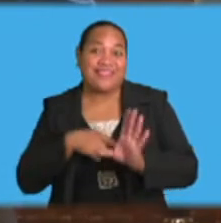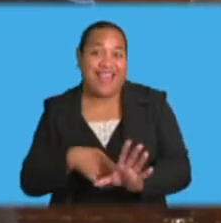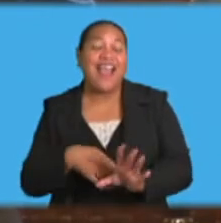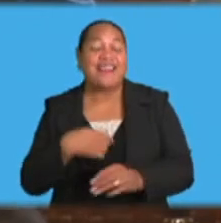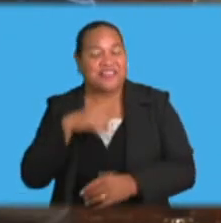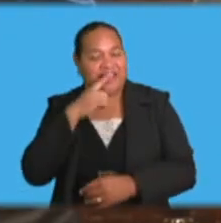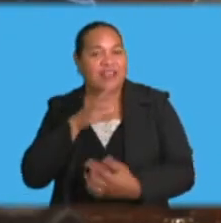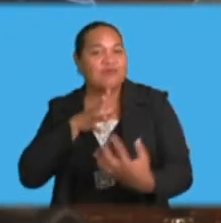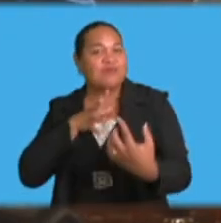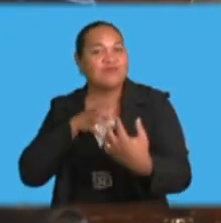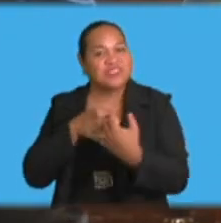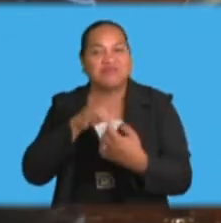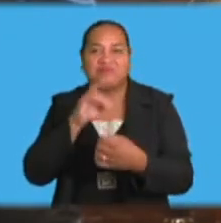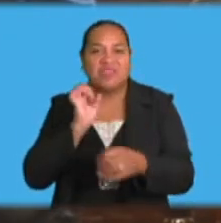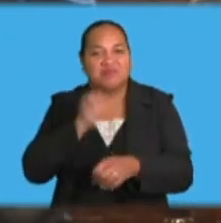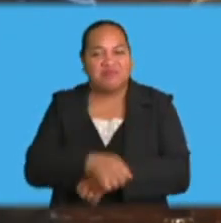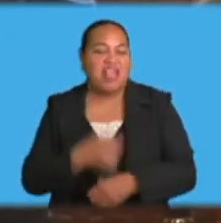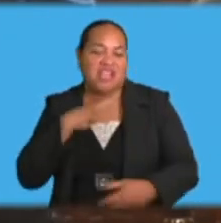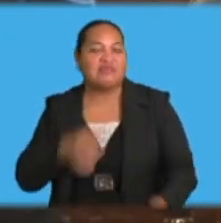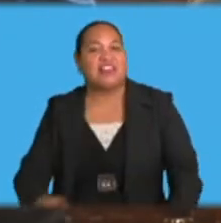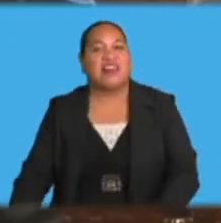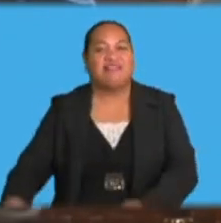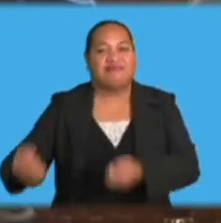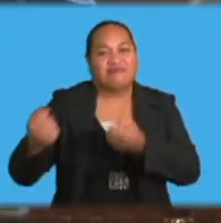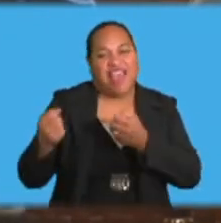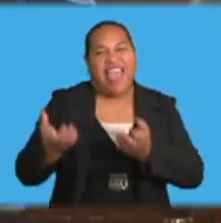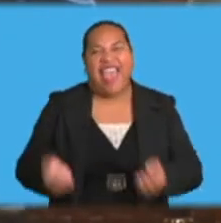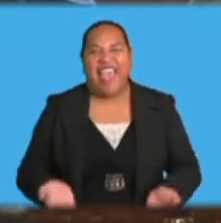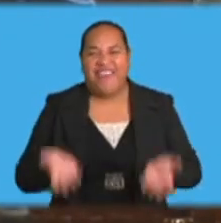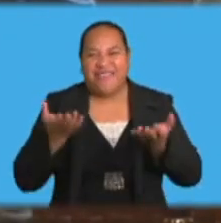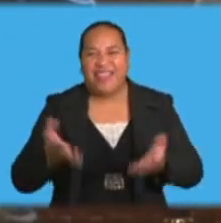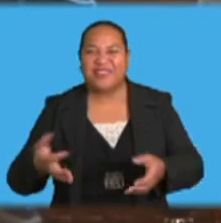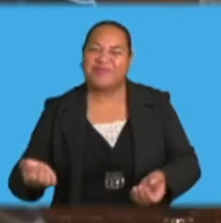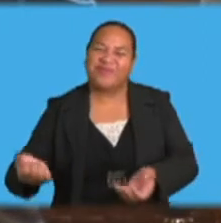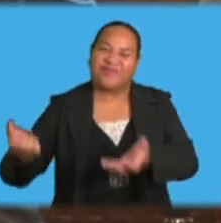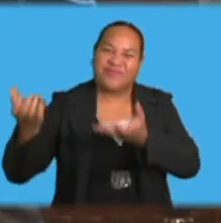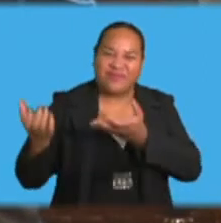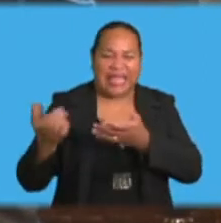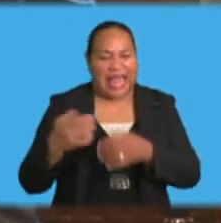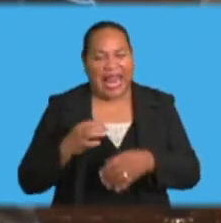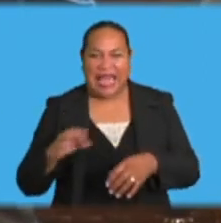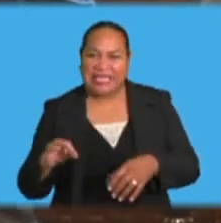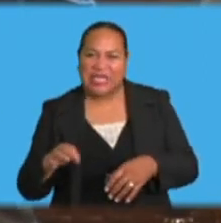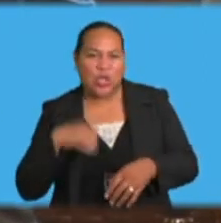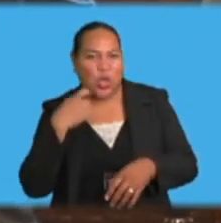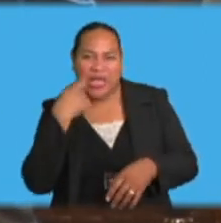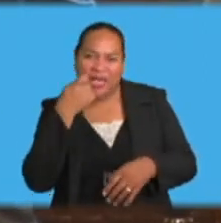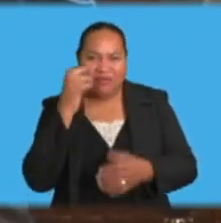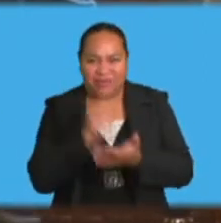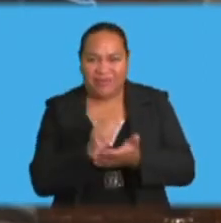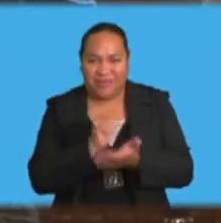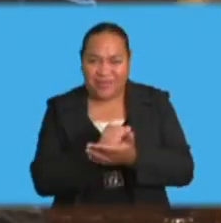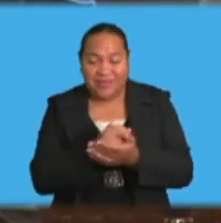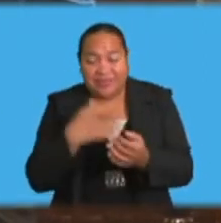deal with things, they can lift heavy weights, they can not be so careful in the way they go about the